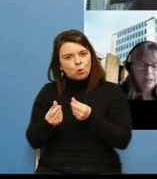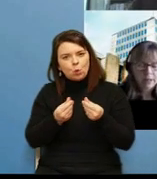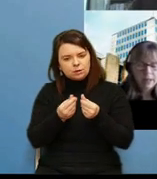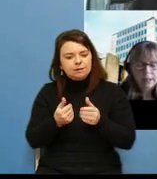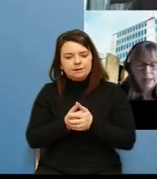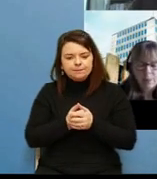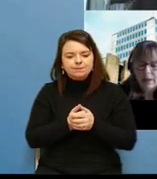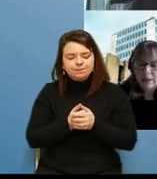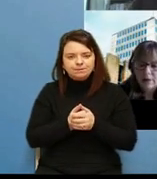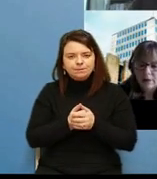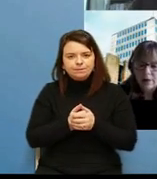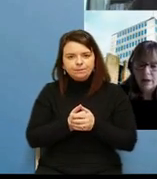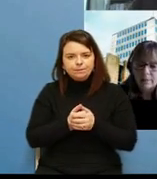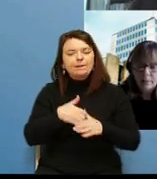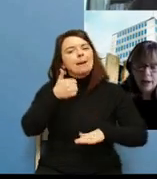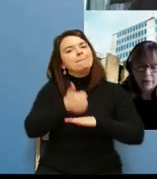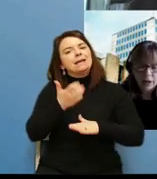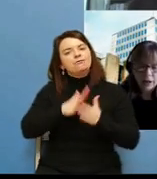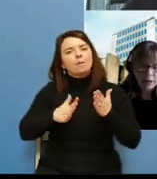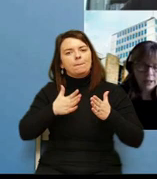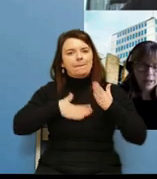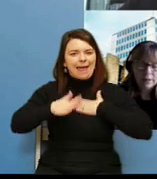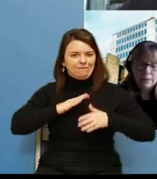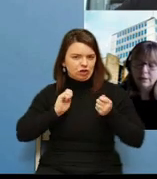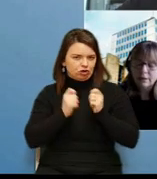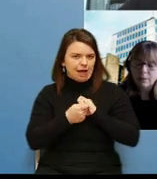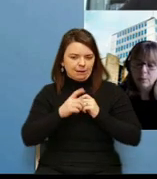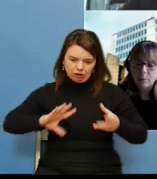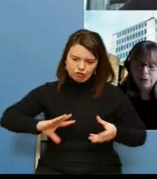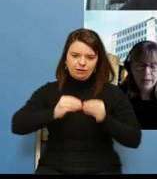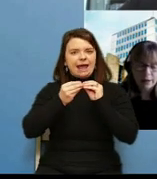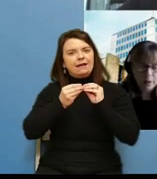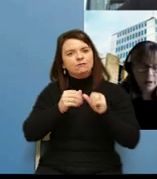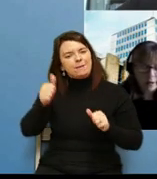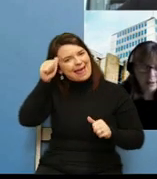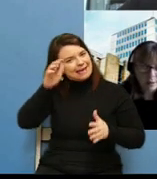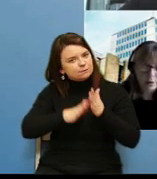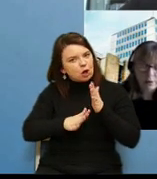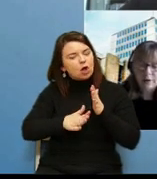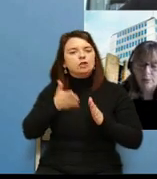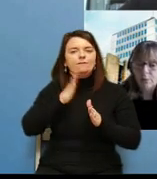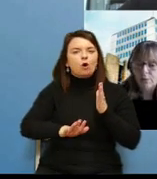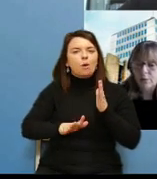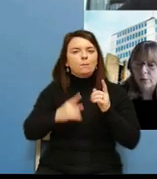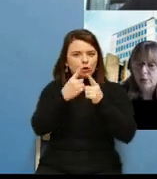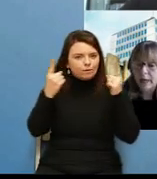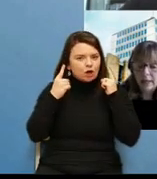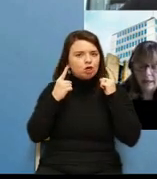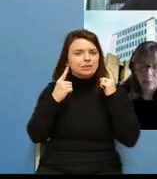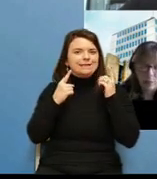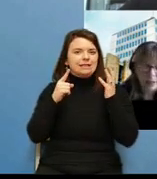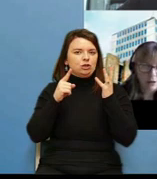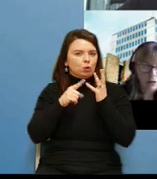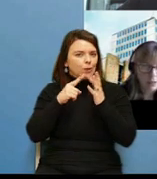there. And it's based on behaviour change science and has been put together by experts, input from